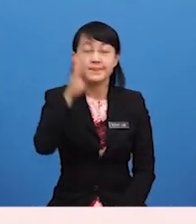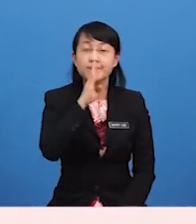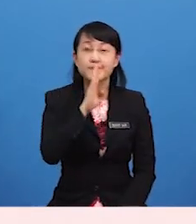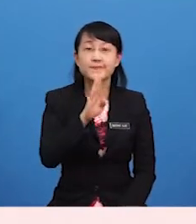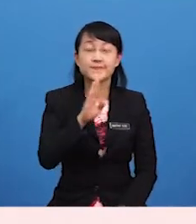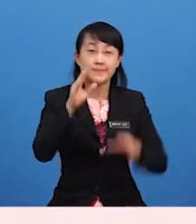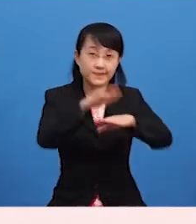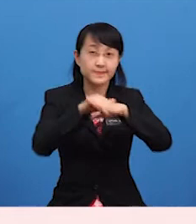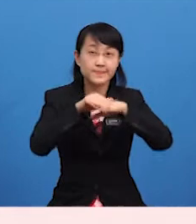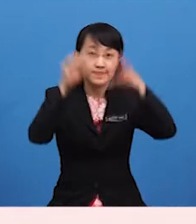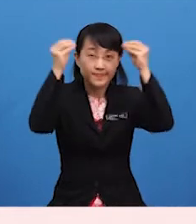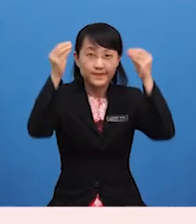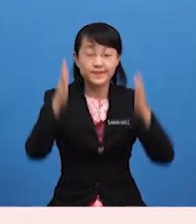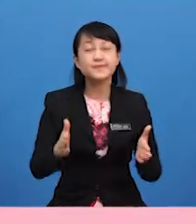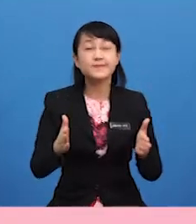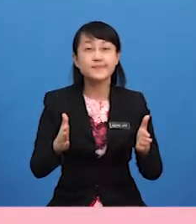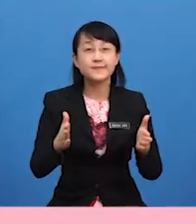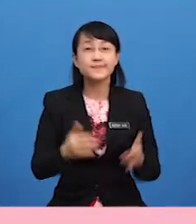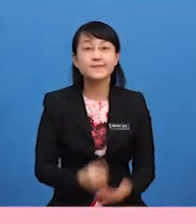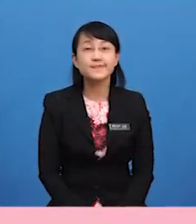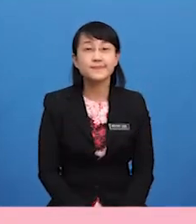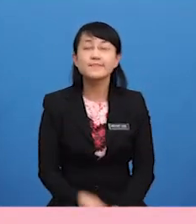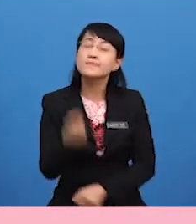on-screen English teacher of the day.